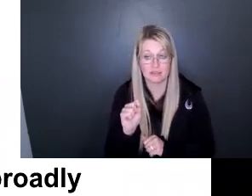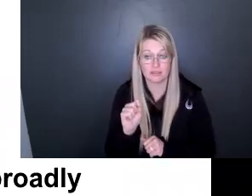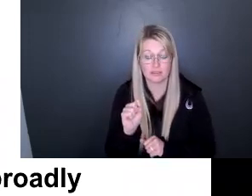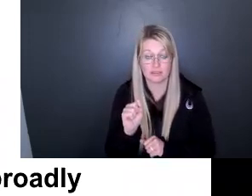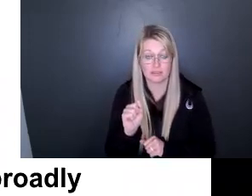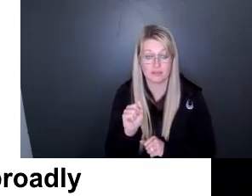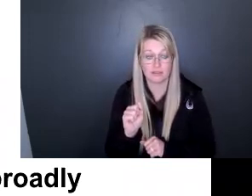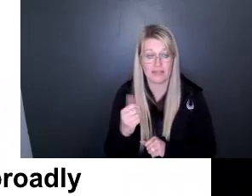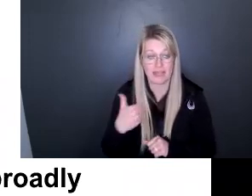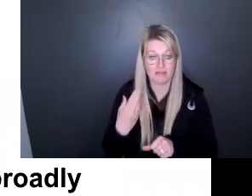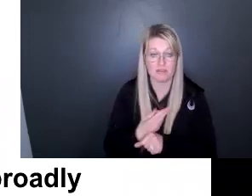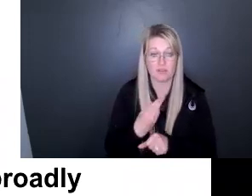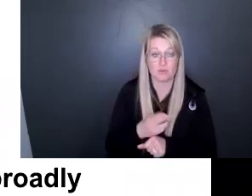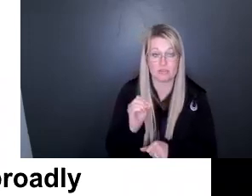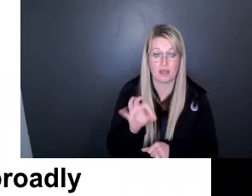use of